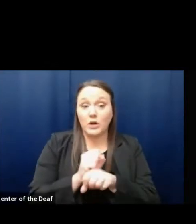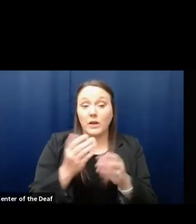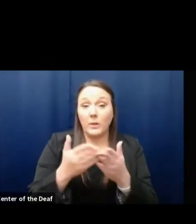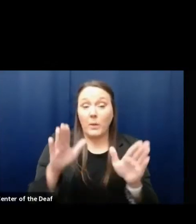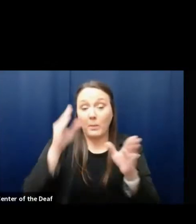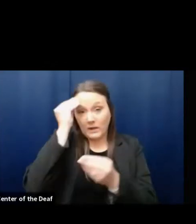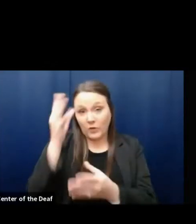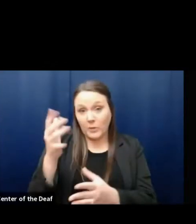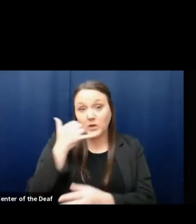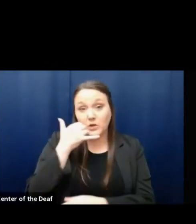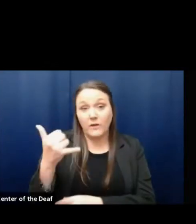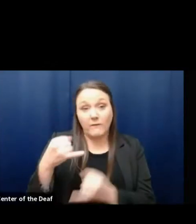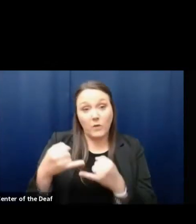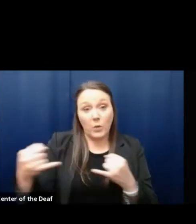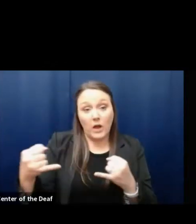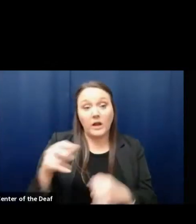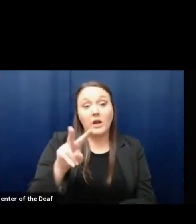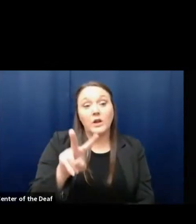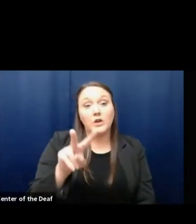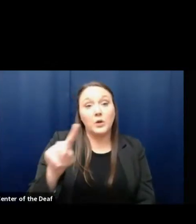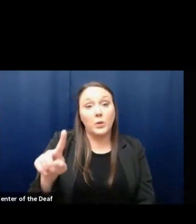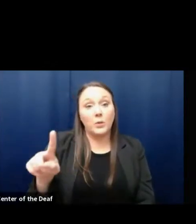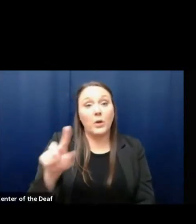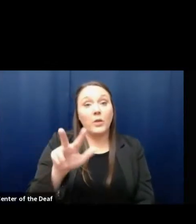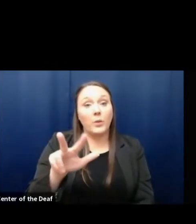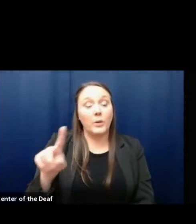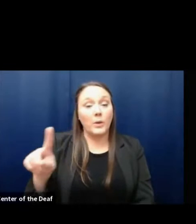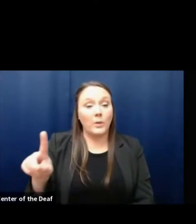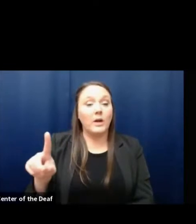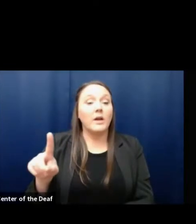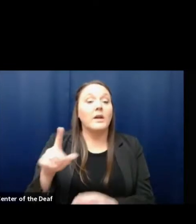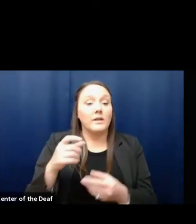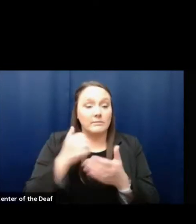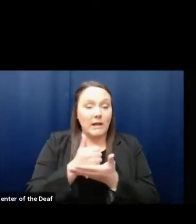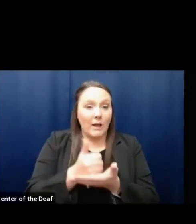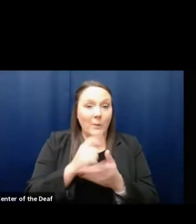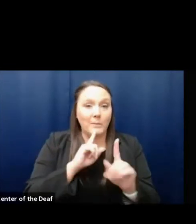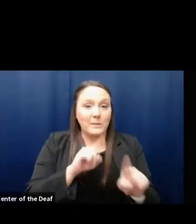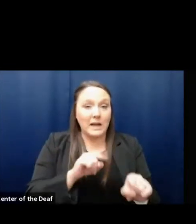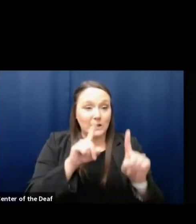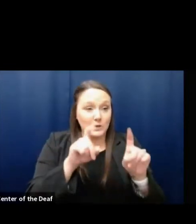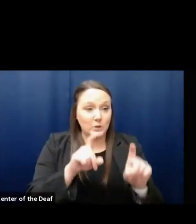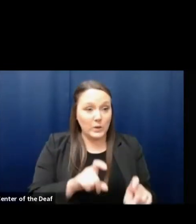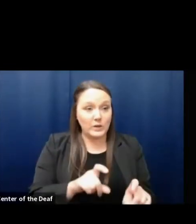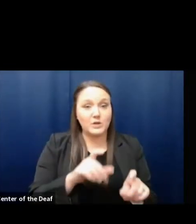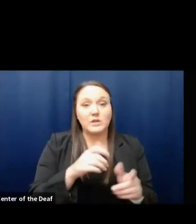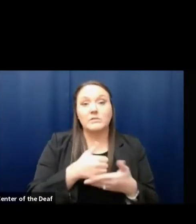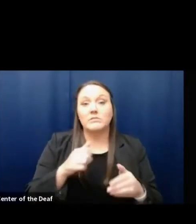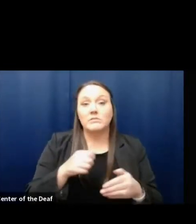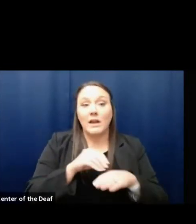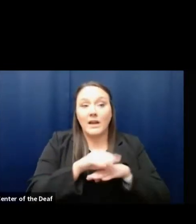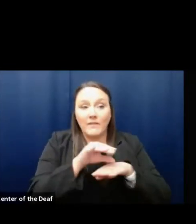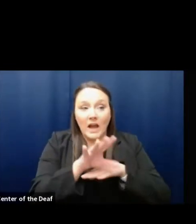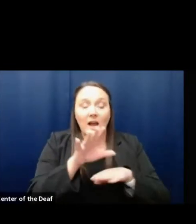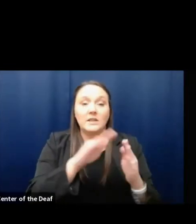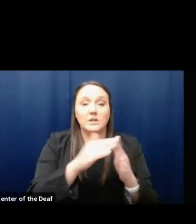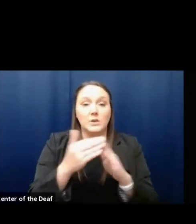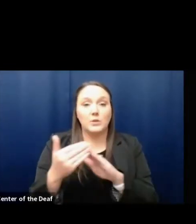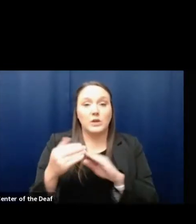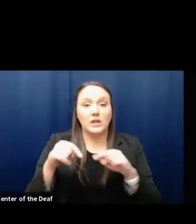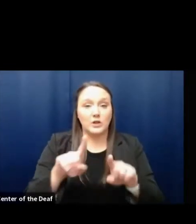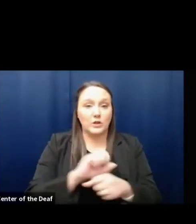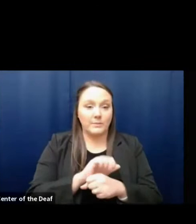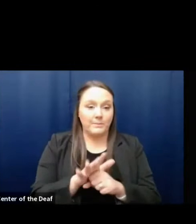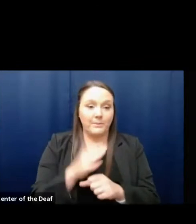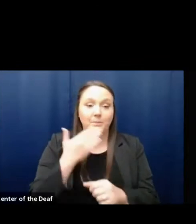folks at 211-311 for helping to answer questions and provide guidance to members of our community during this pandemic. Thank